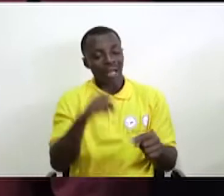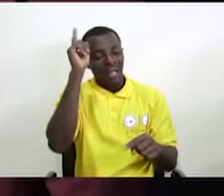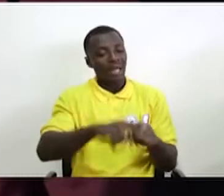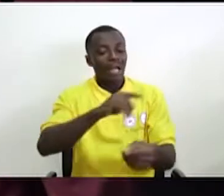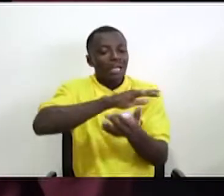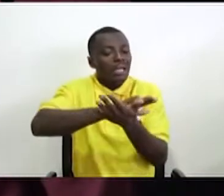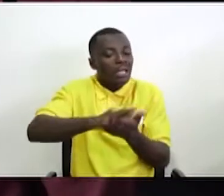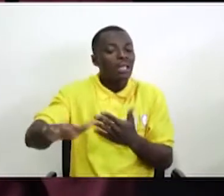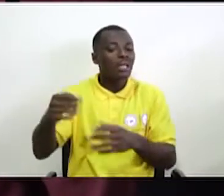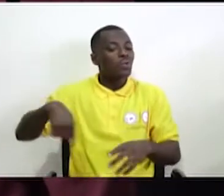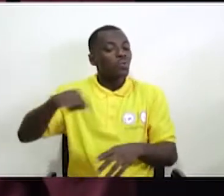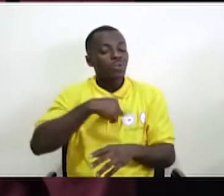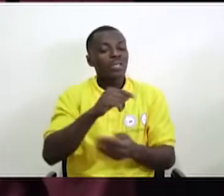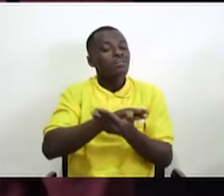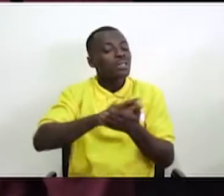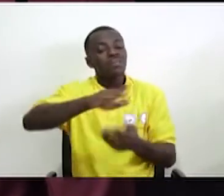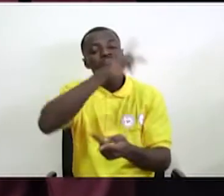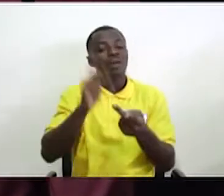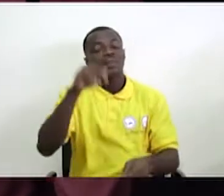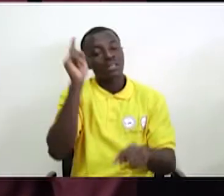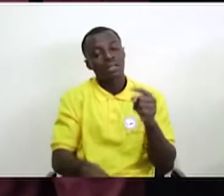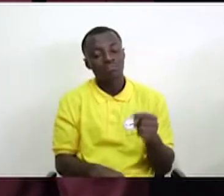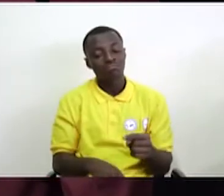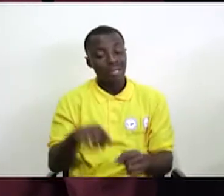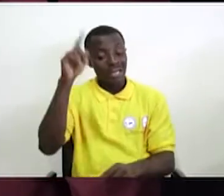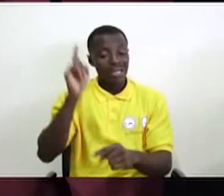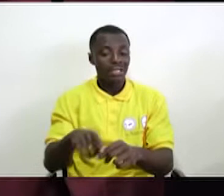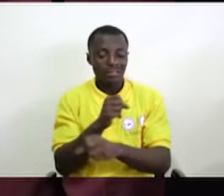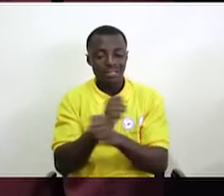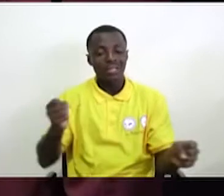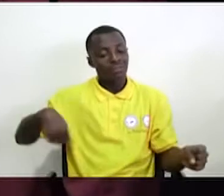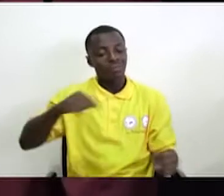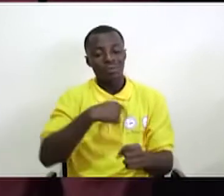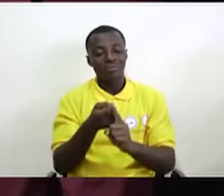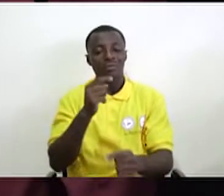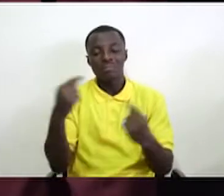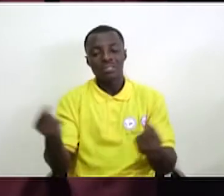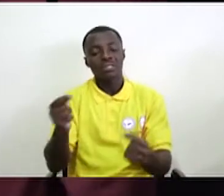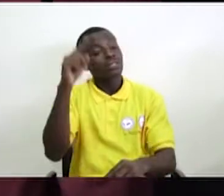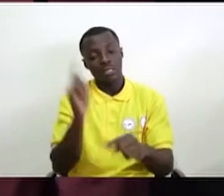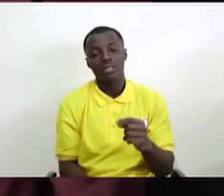repetitive. It washes the outside, but it couldn't save the people from